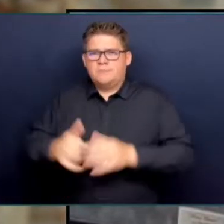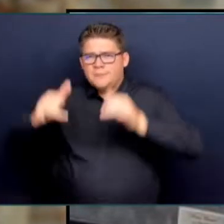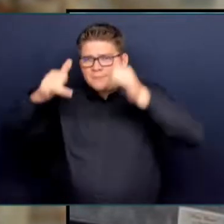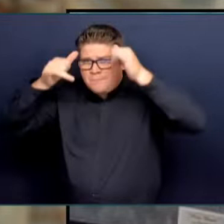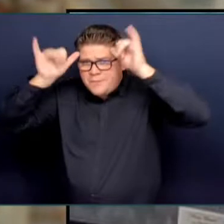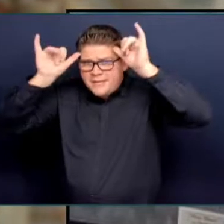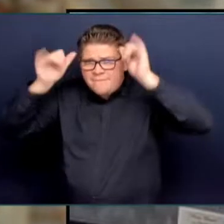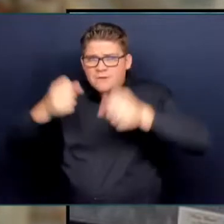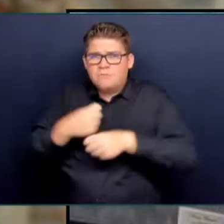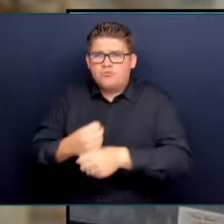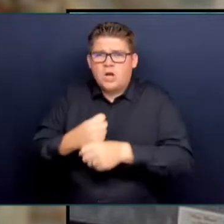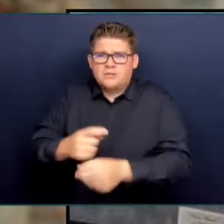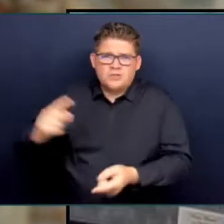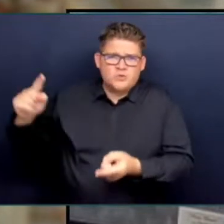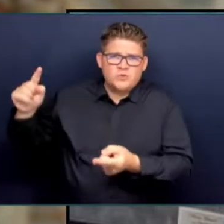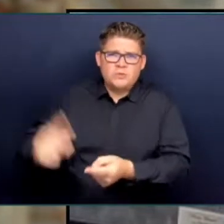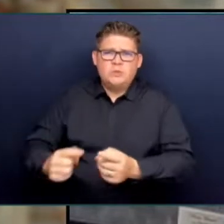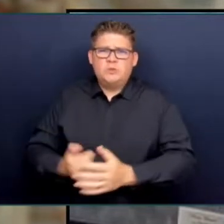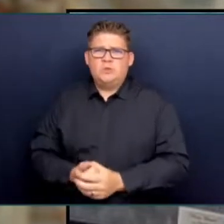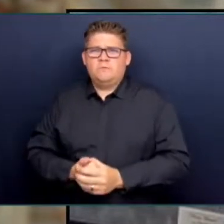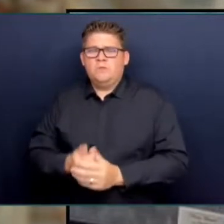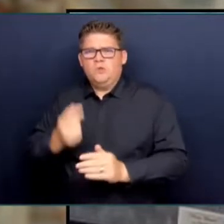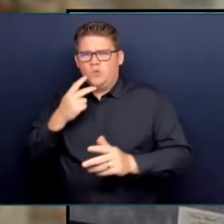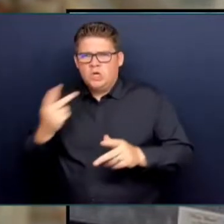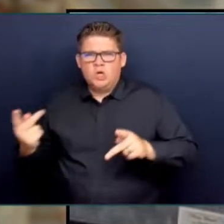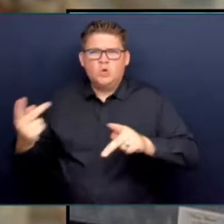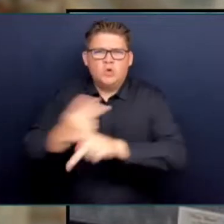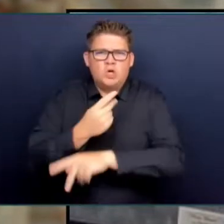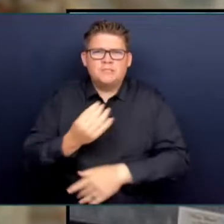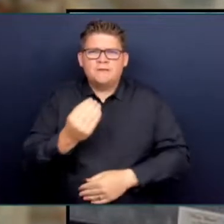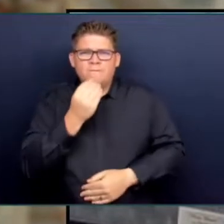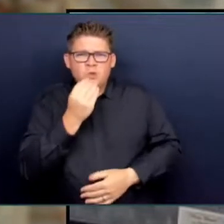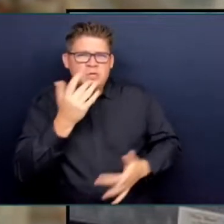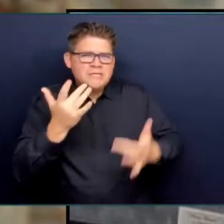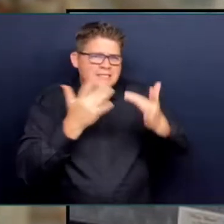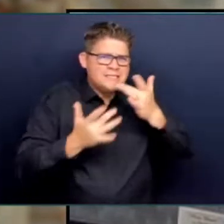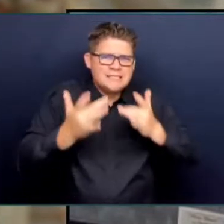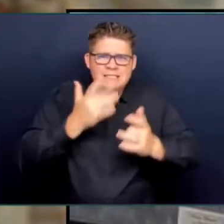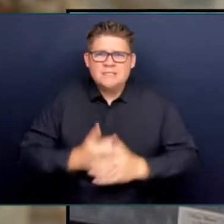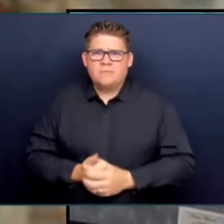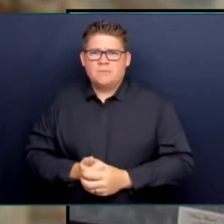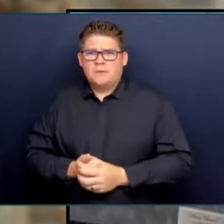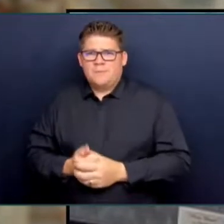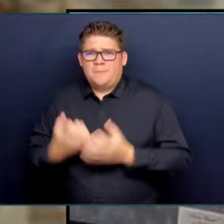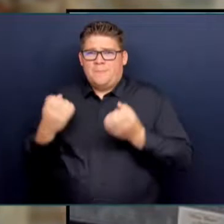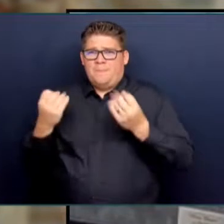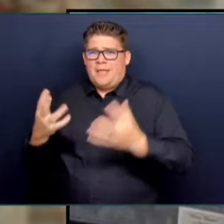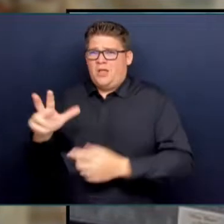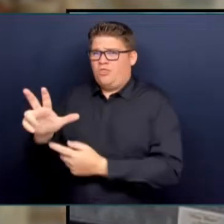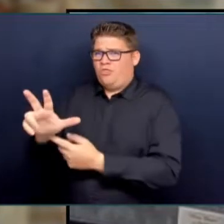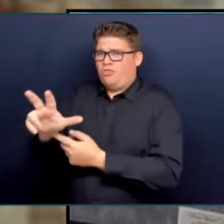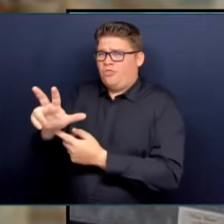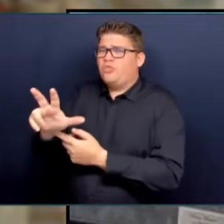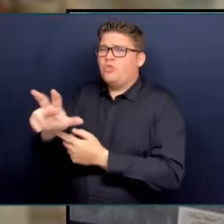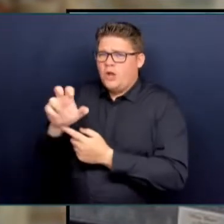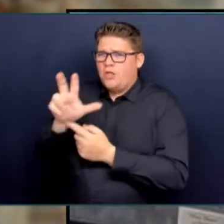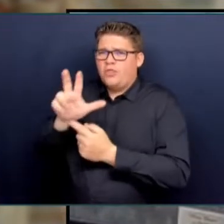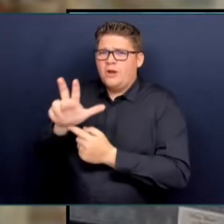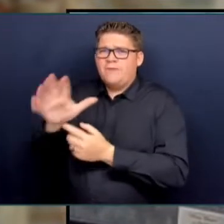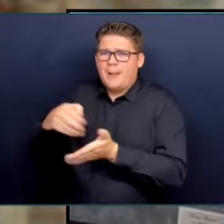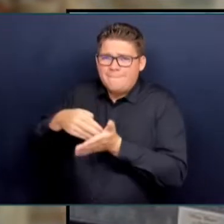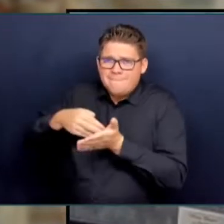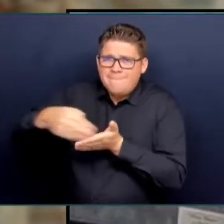some 345 million people are facing severe food insecurity. To the Minister, has BC submitted